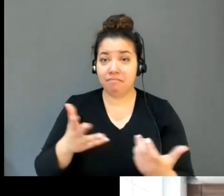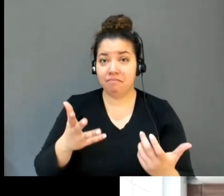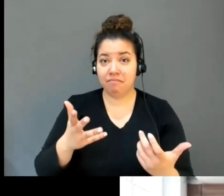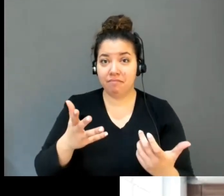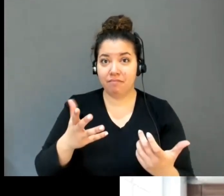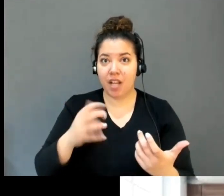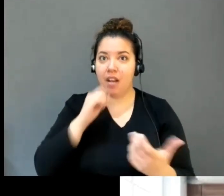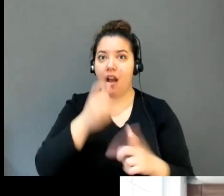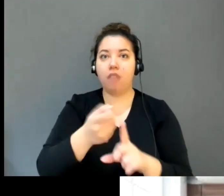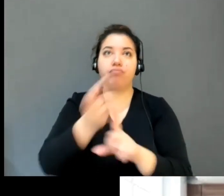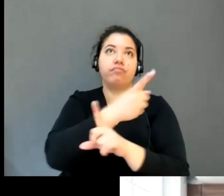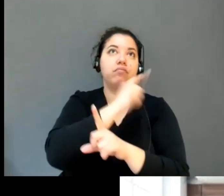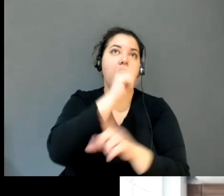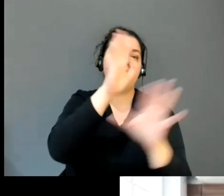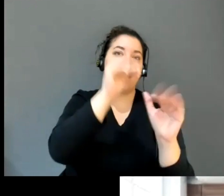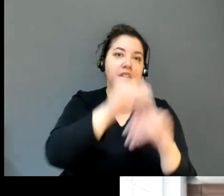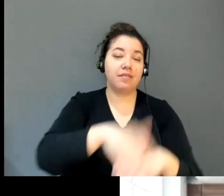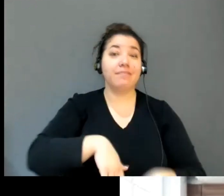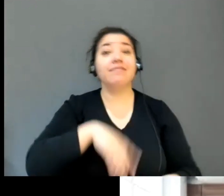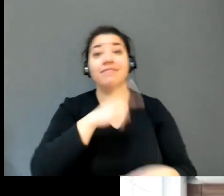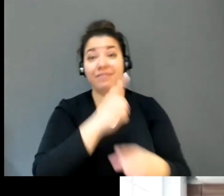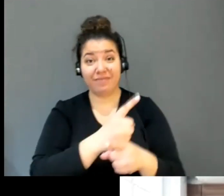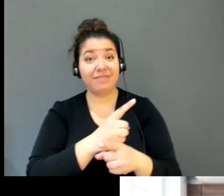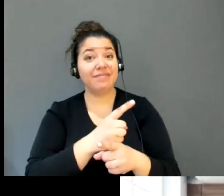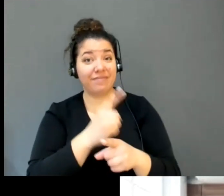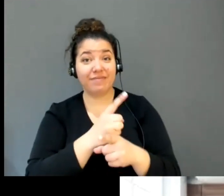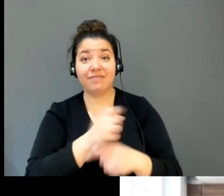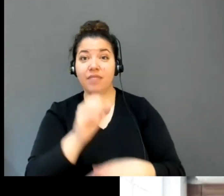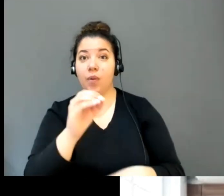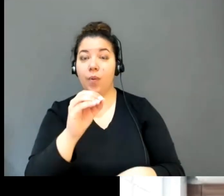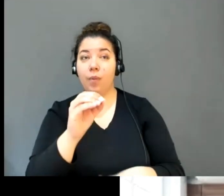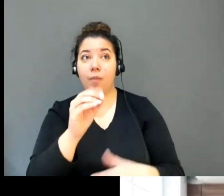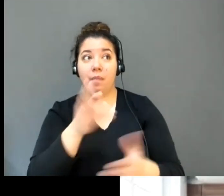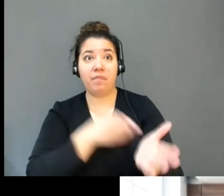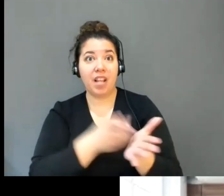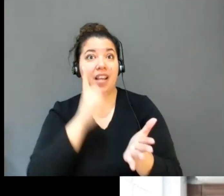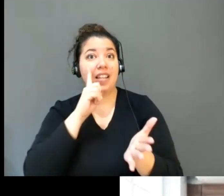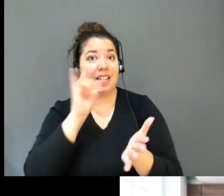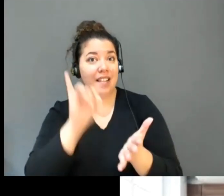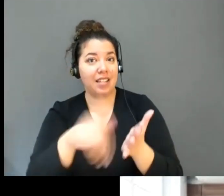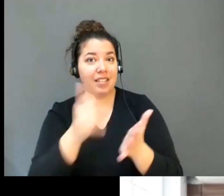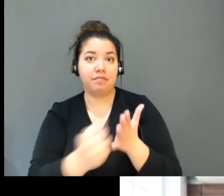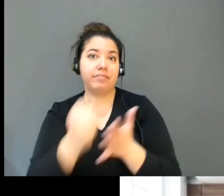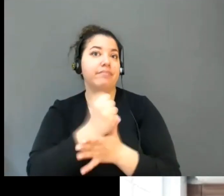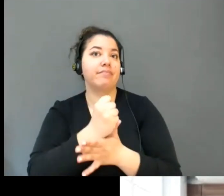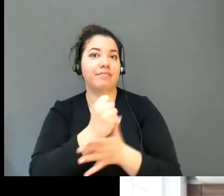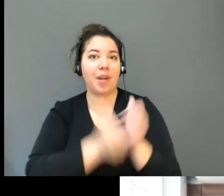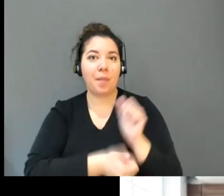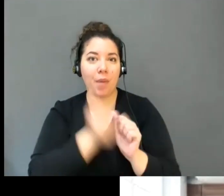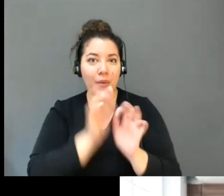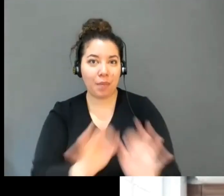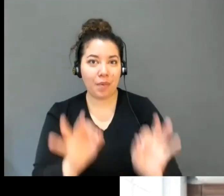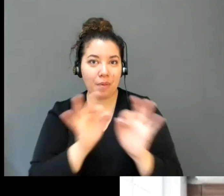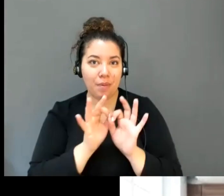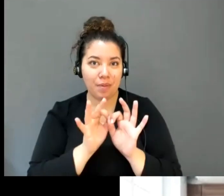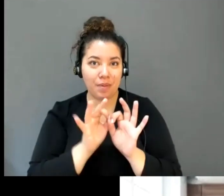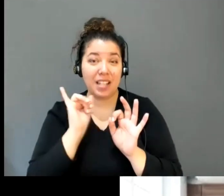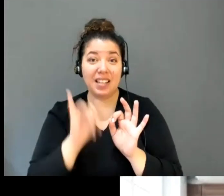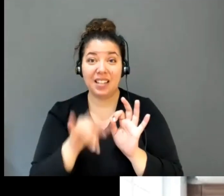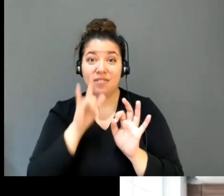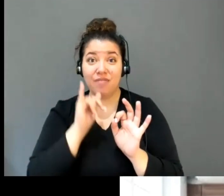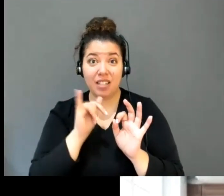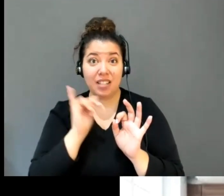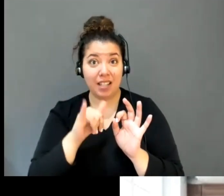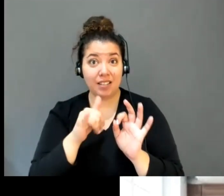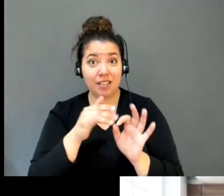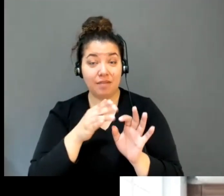expecting? Yeah. So, I mean, I don't think there is anything more important. As a matter of fact, it's actually something that is written directly into our